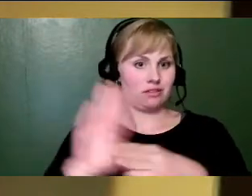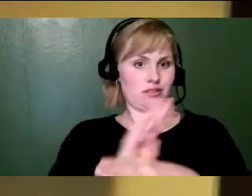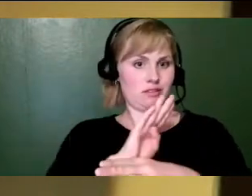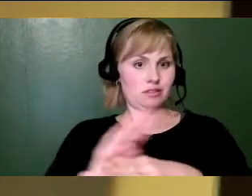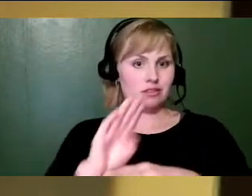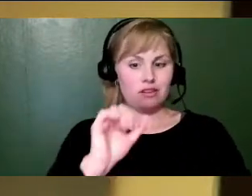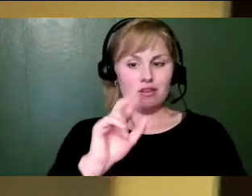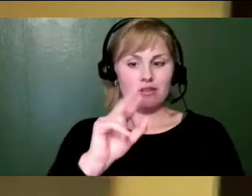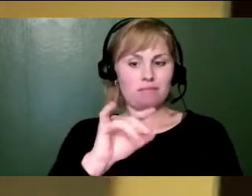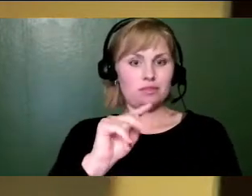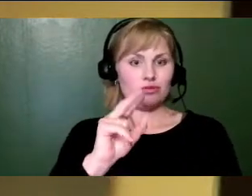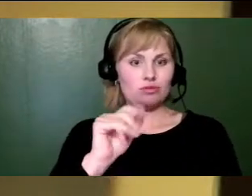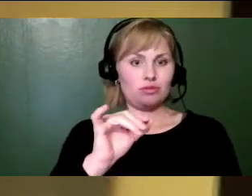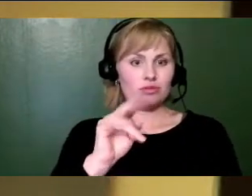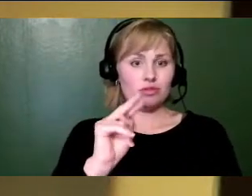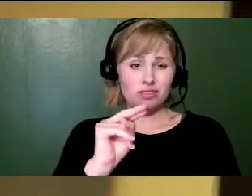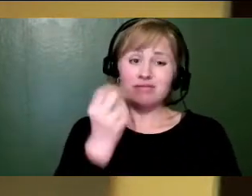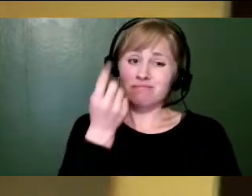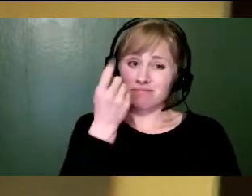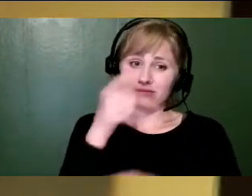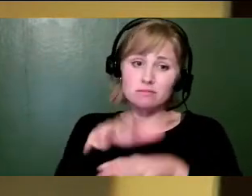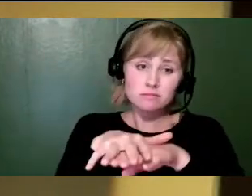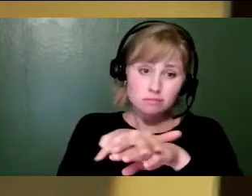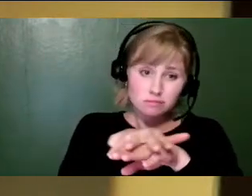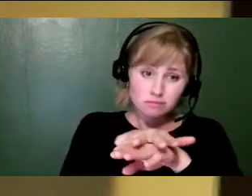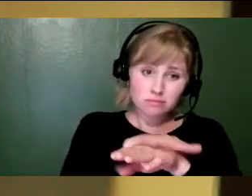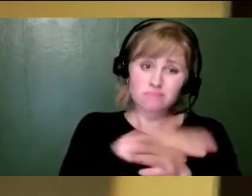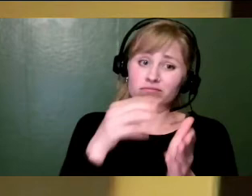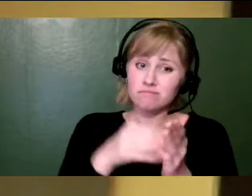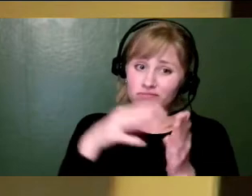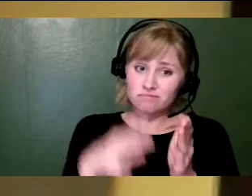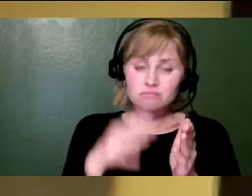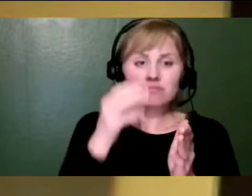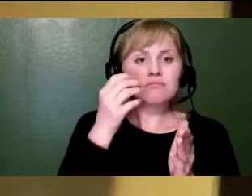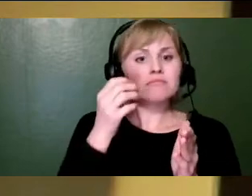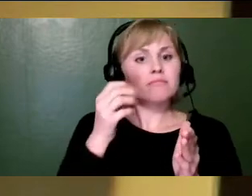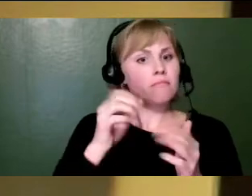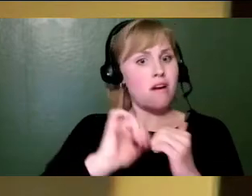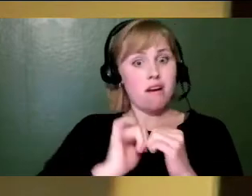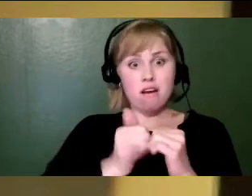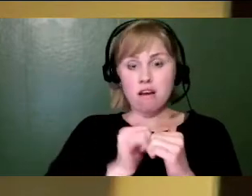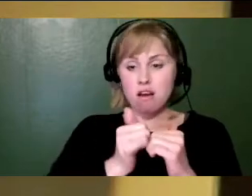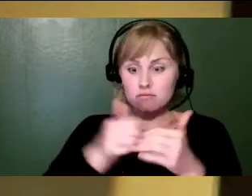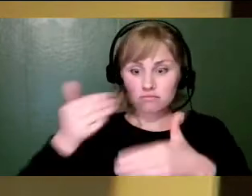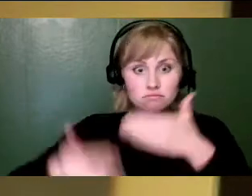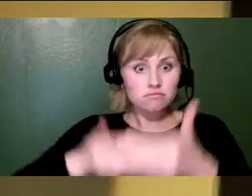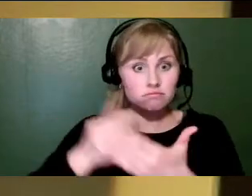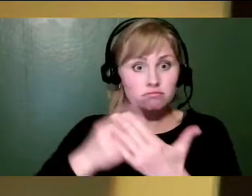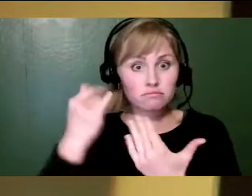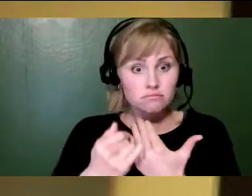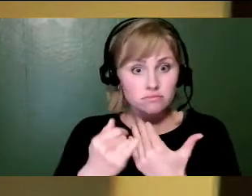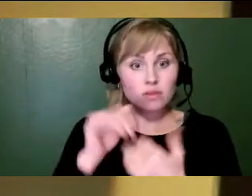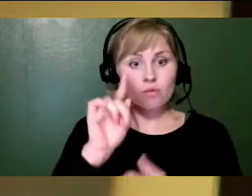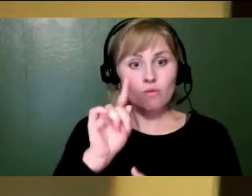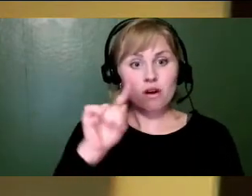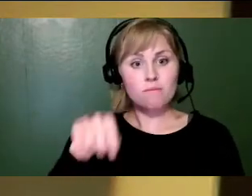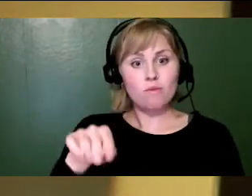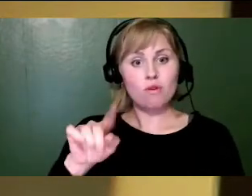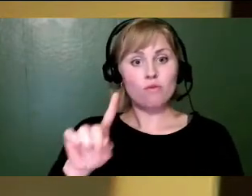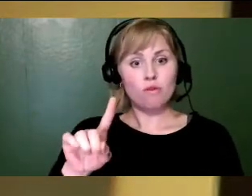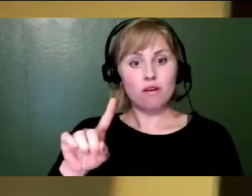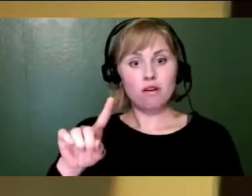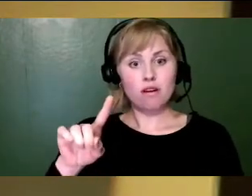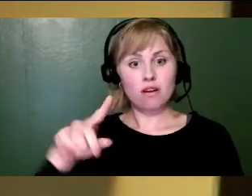is slow and expensive, and the project is made possible by a £1.1 million grant from the British government,